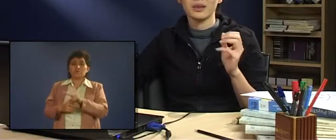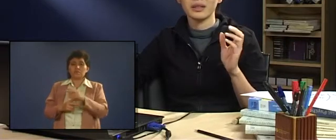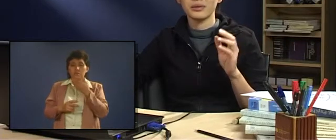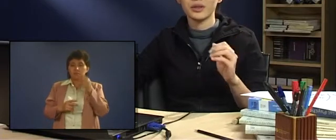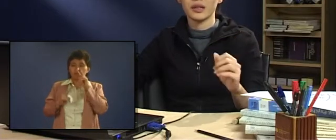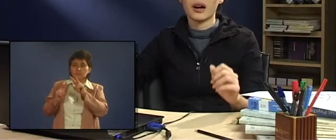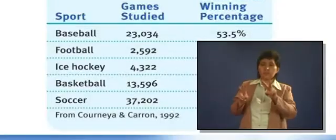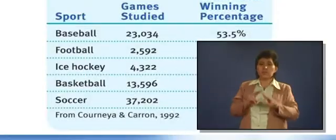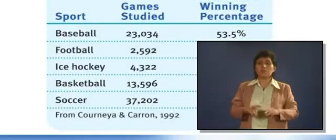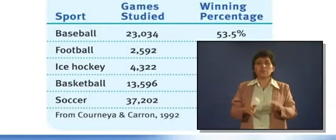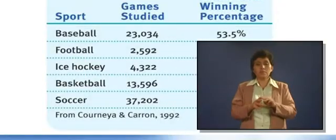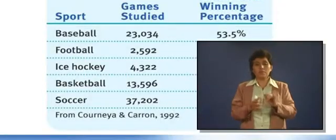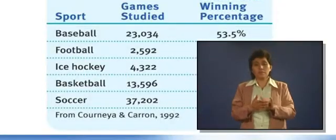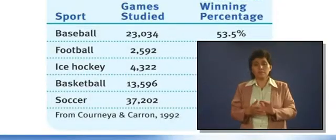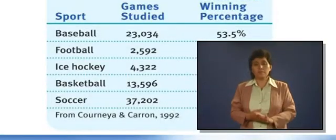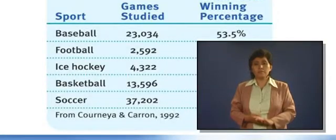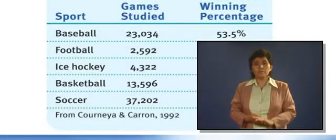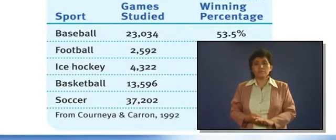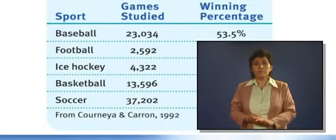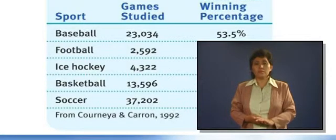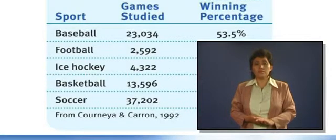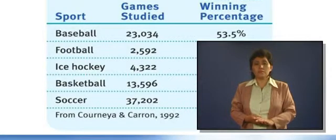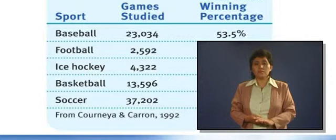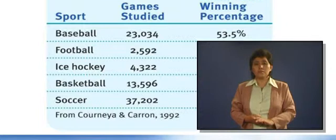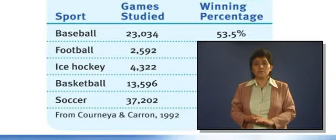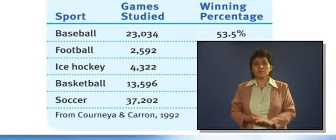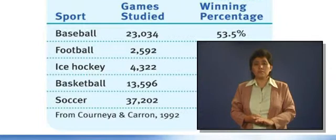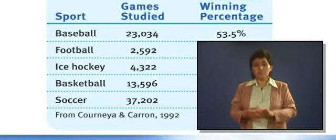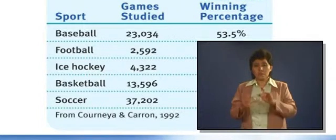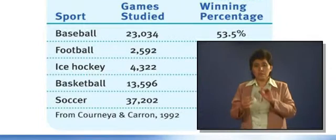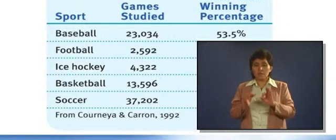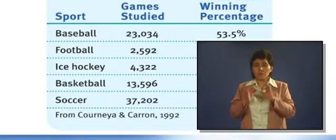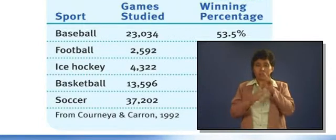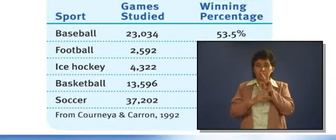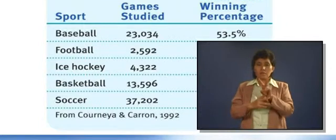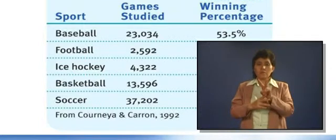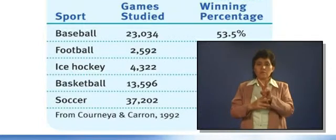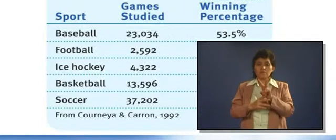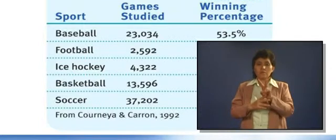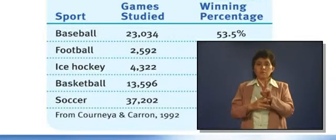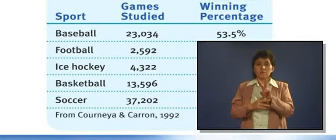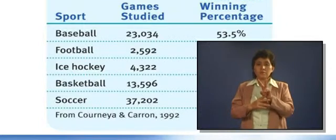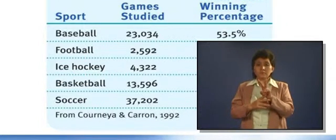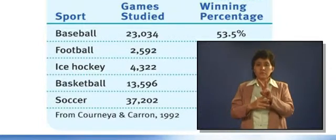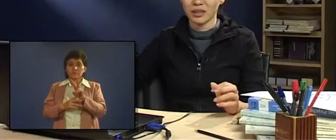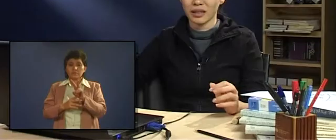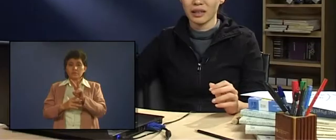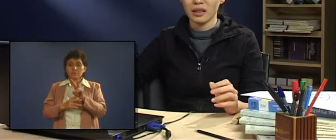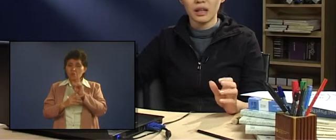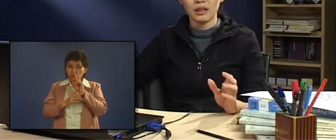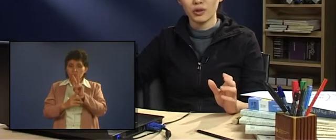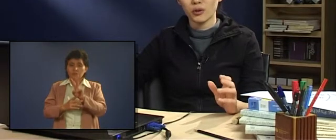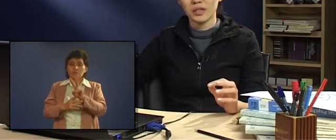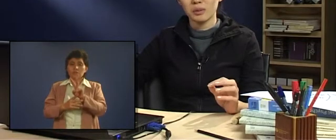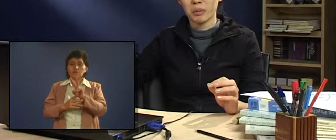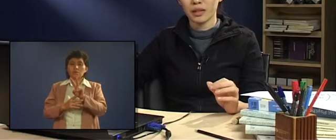Next one, if you look on the table 18.1, now you look on the home advantage in the major team sports, okay?